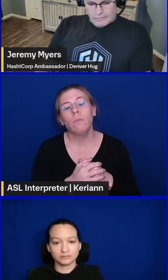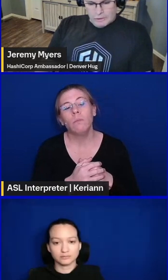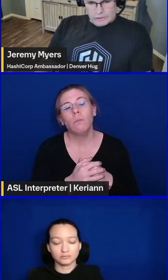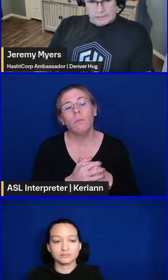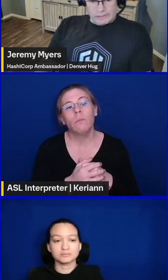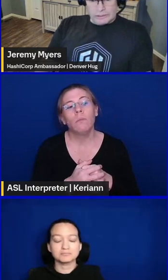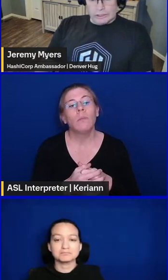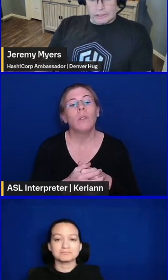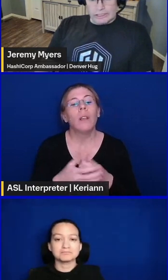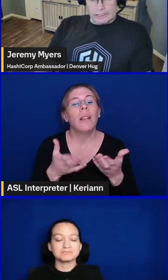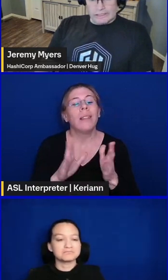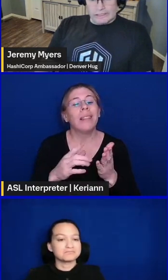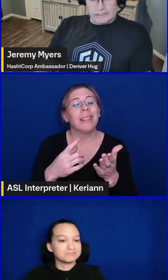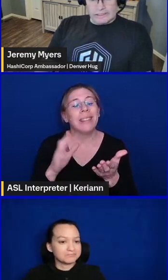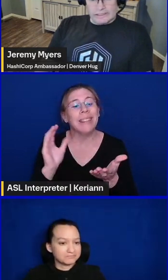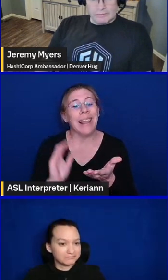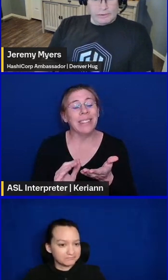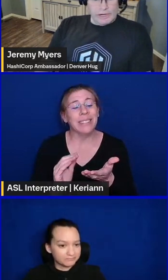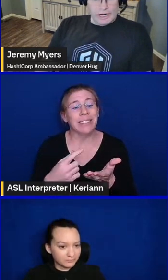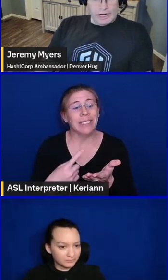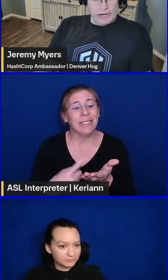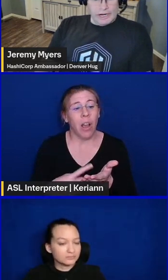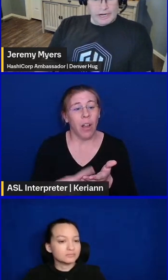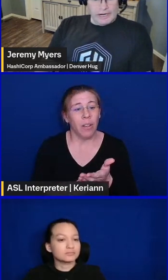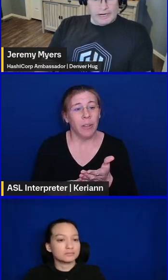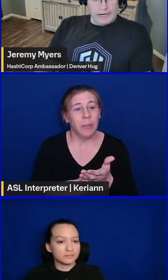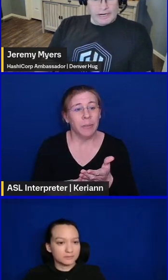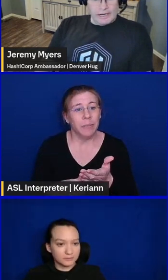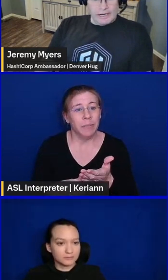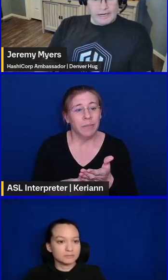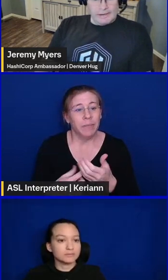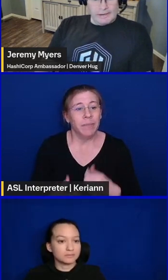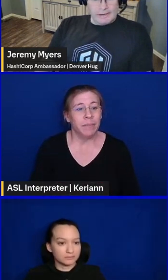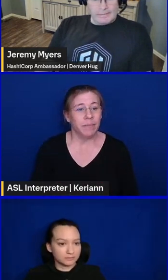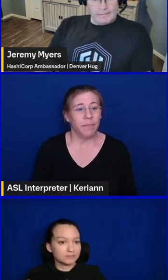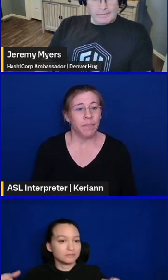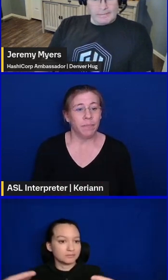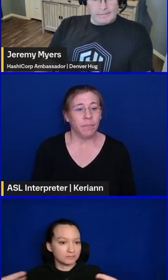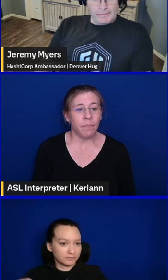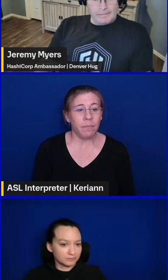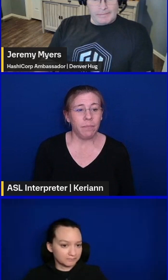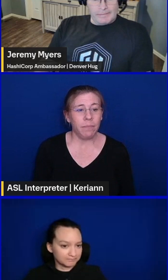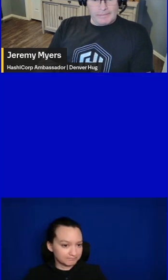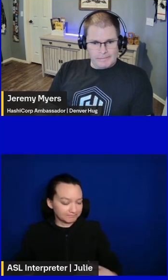Let's talk, folks. Let's look at some code, right?